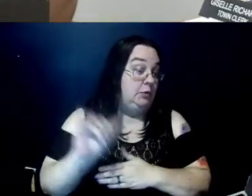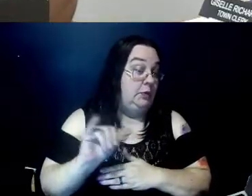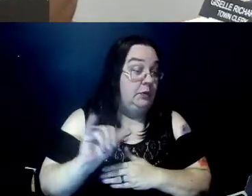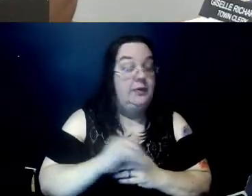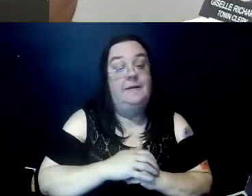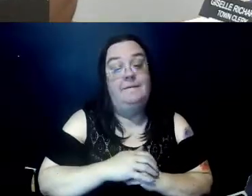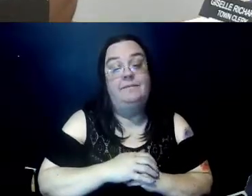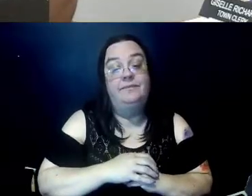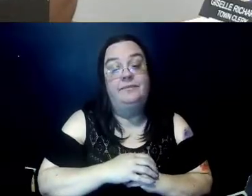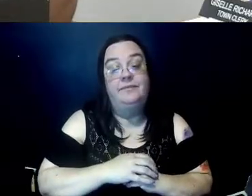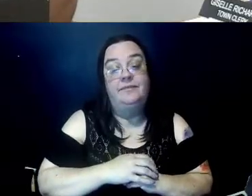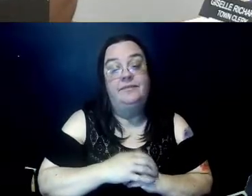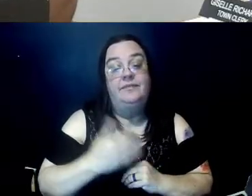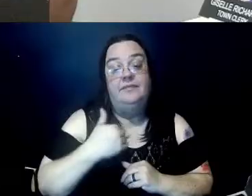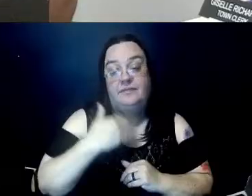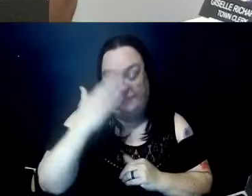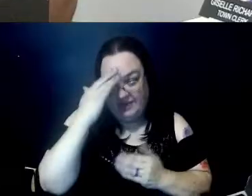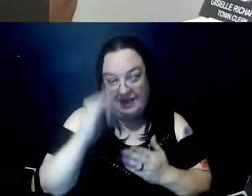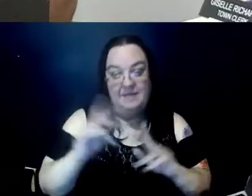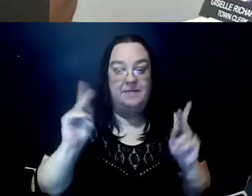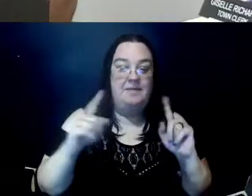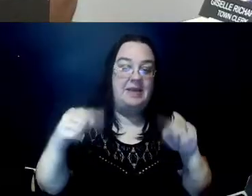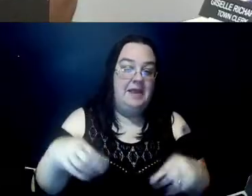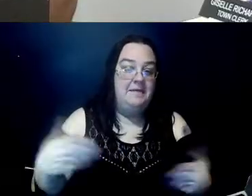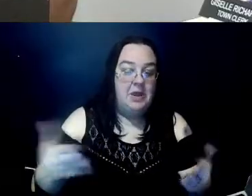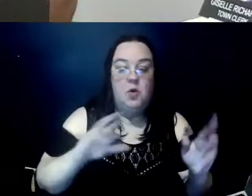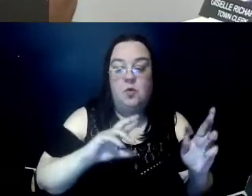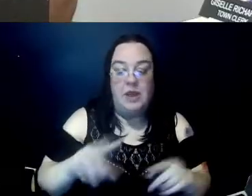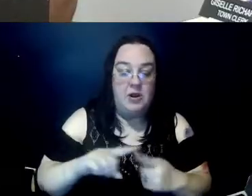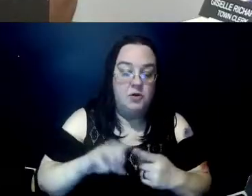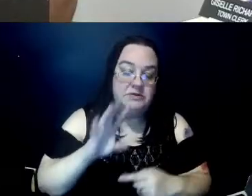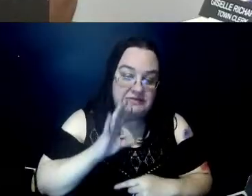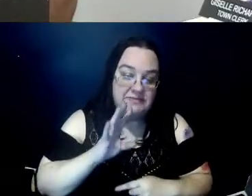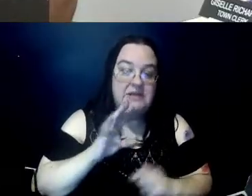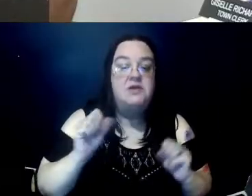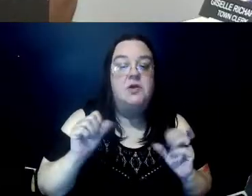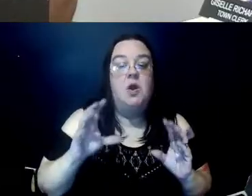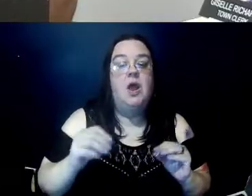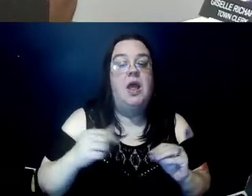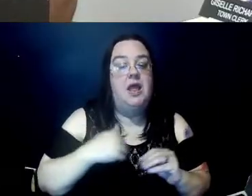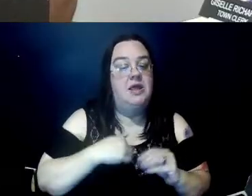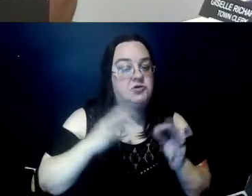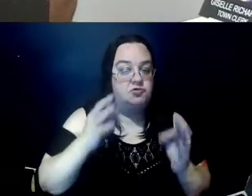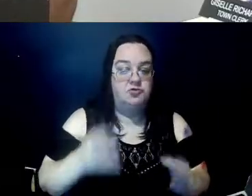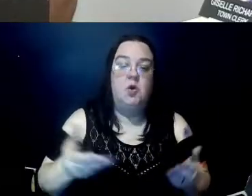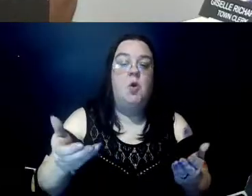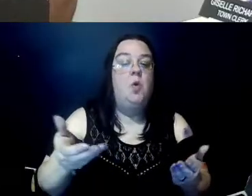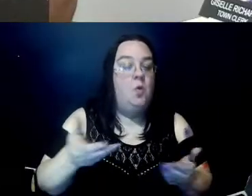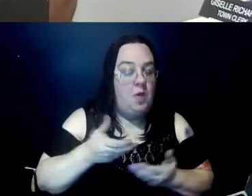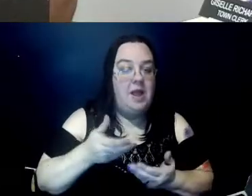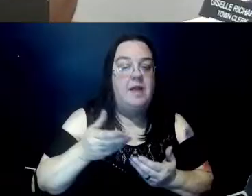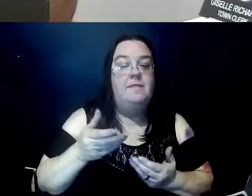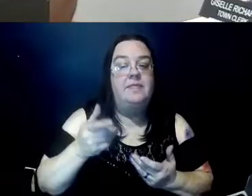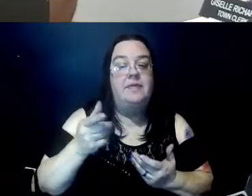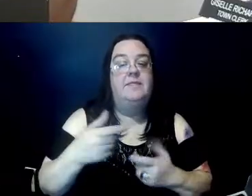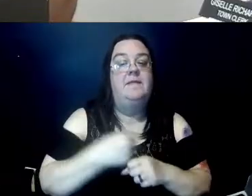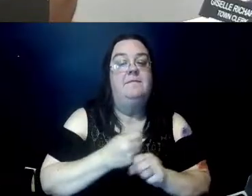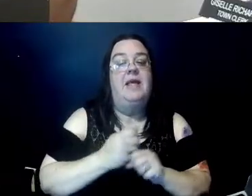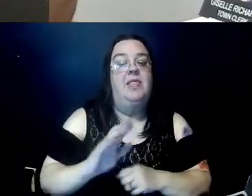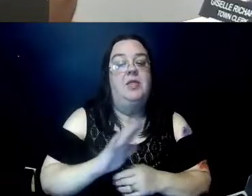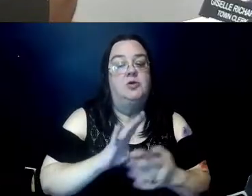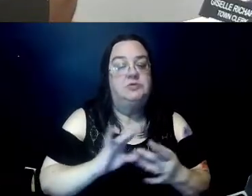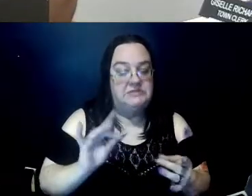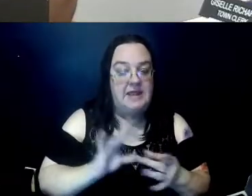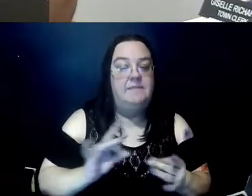So I know people came here ready to speak, so they're certainly welcome to make statements, but I